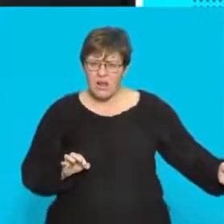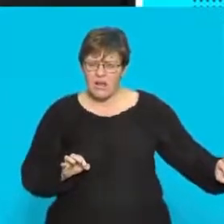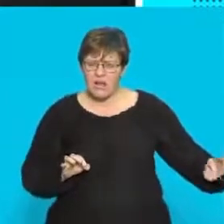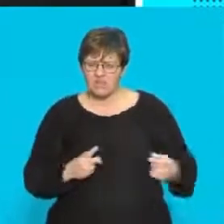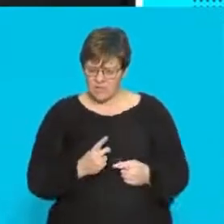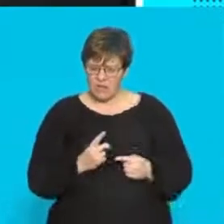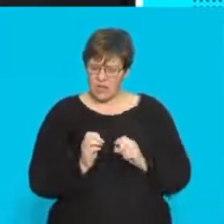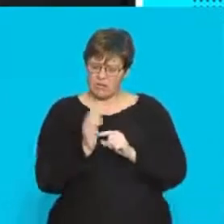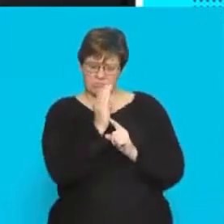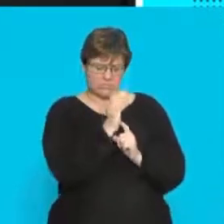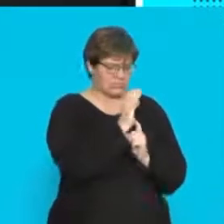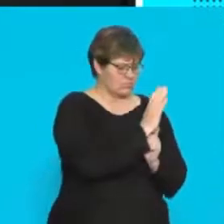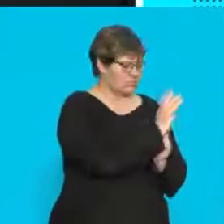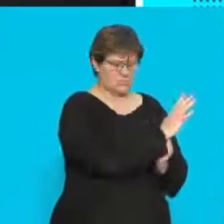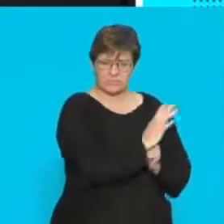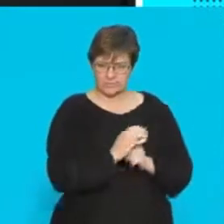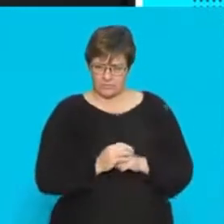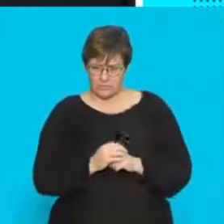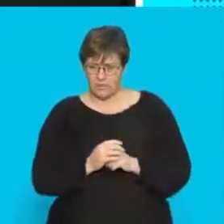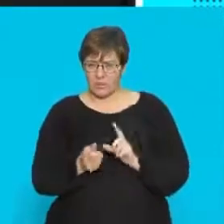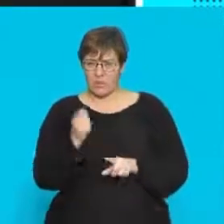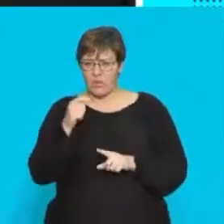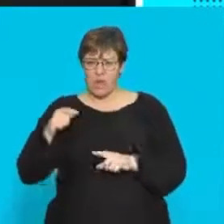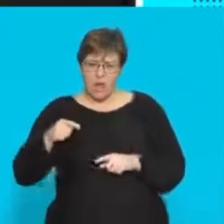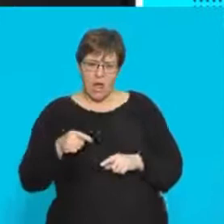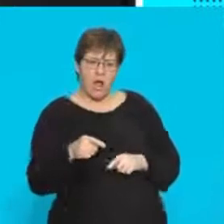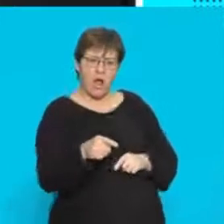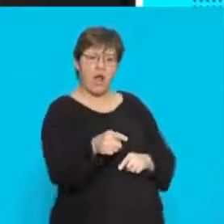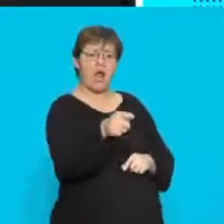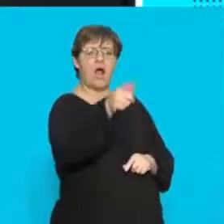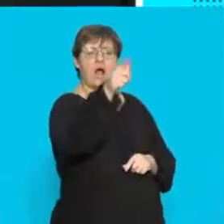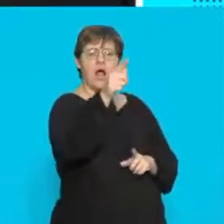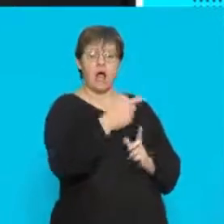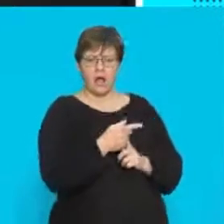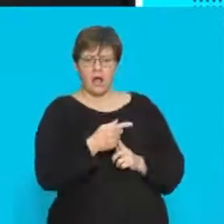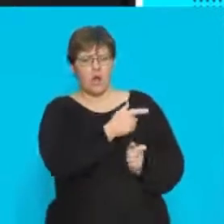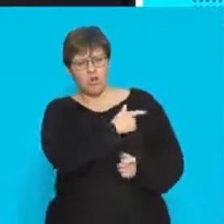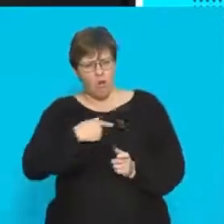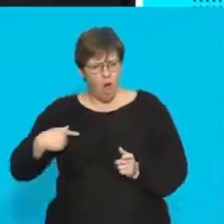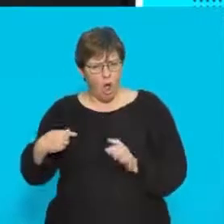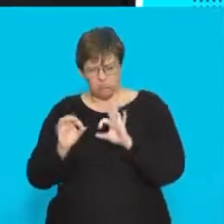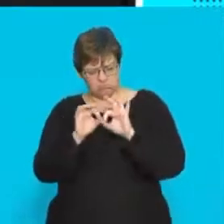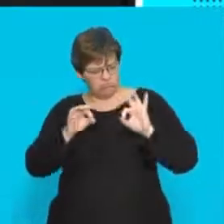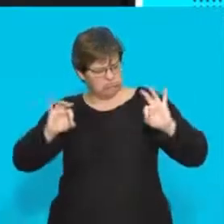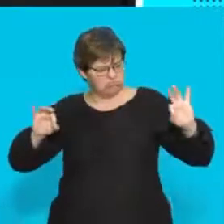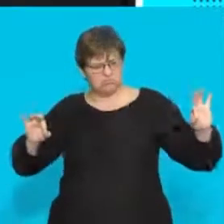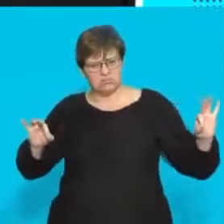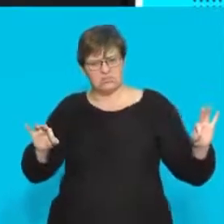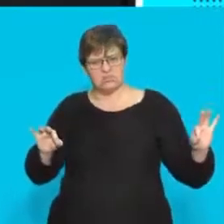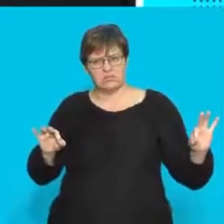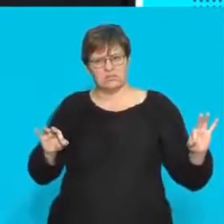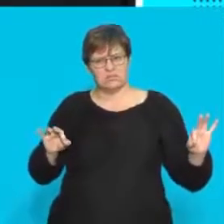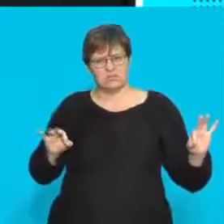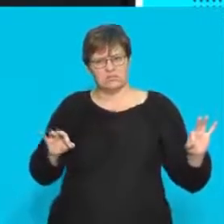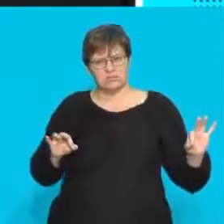one, it doesn't come up just as one. As I pull it, a whole long thread, right? So I